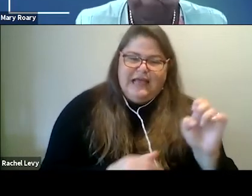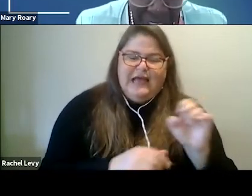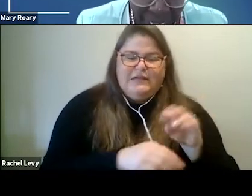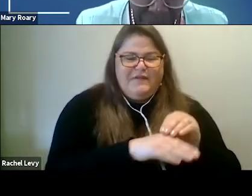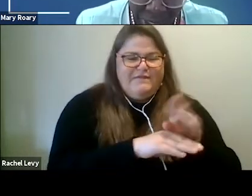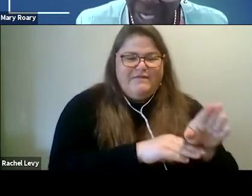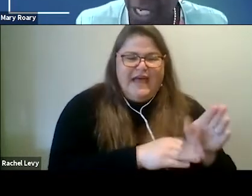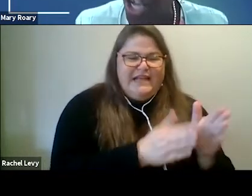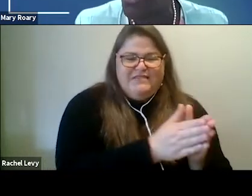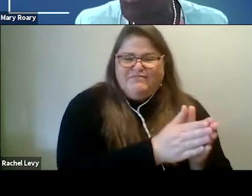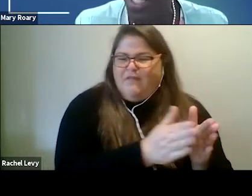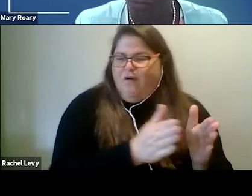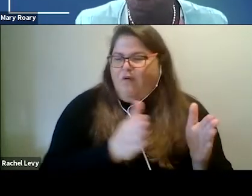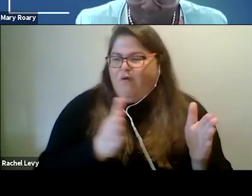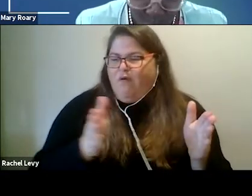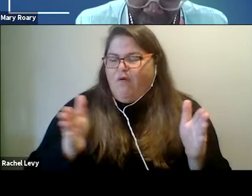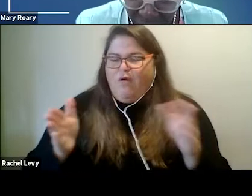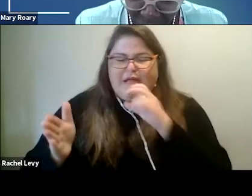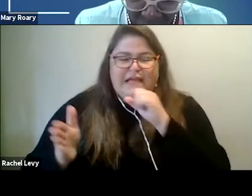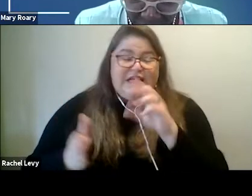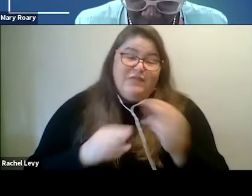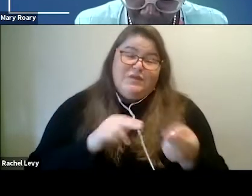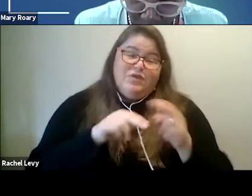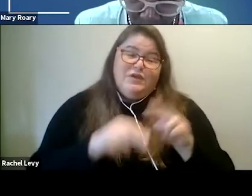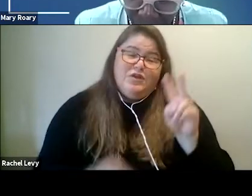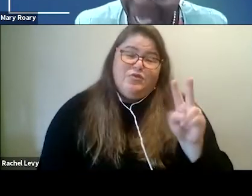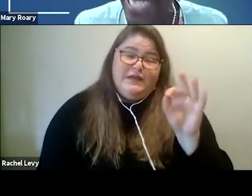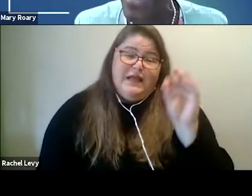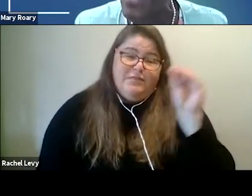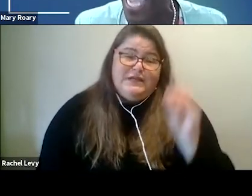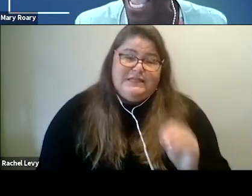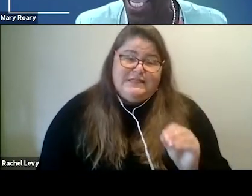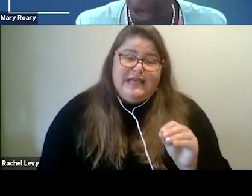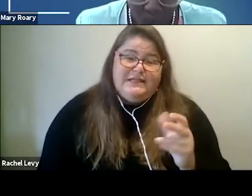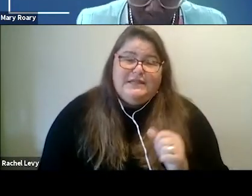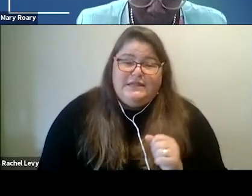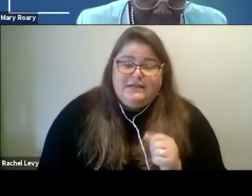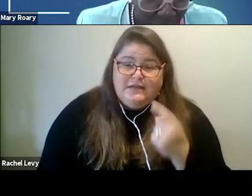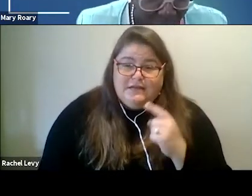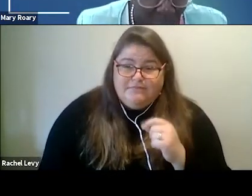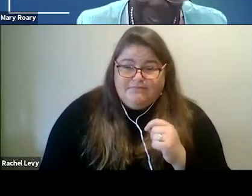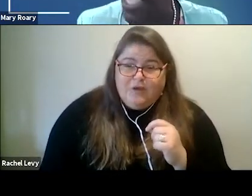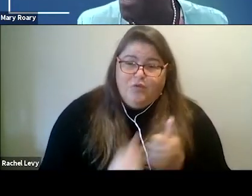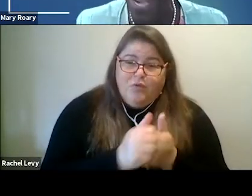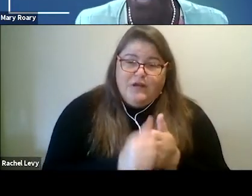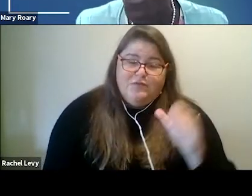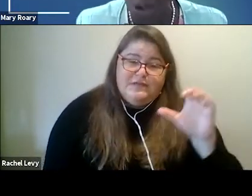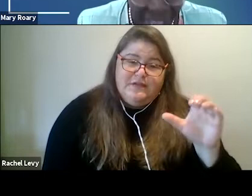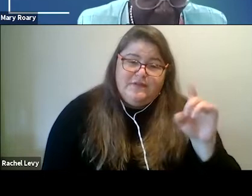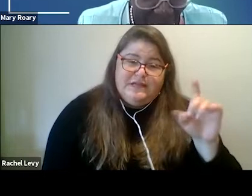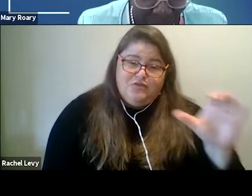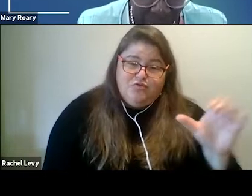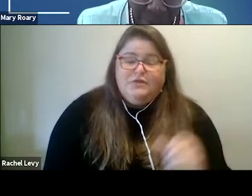by 29% according to the Center for Disease Control. Today, we want you to focus not on